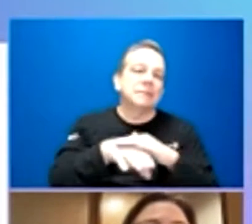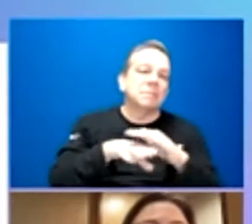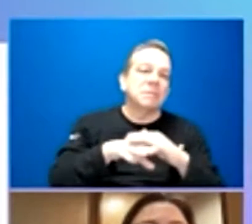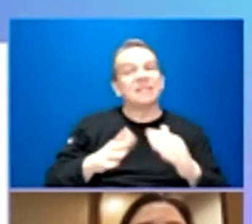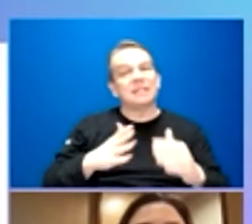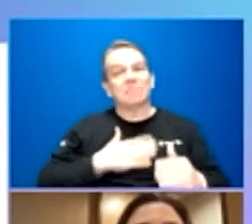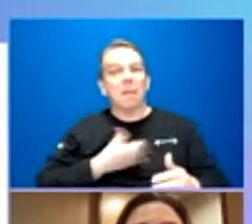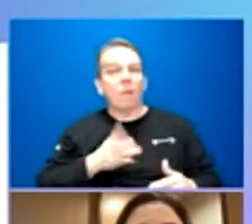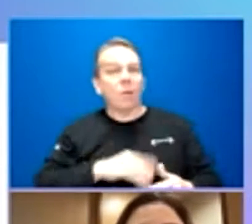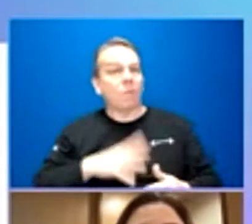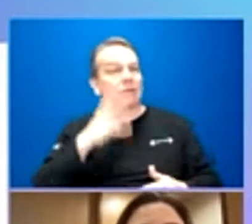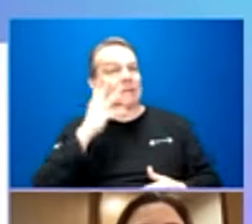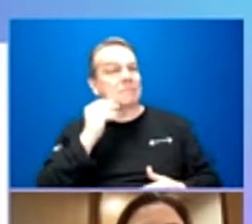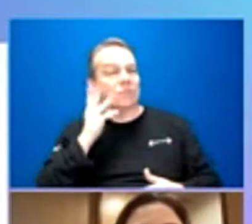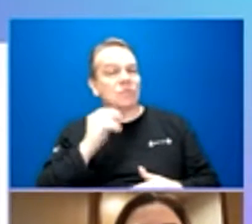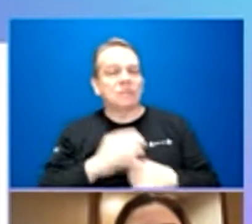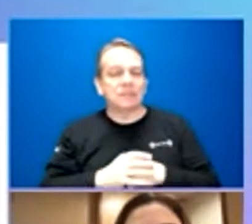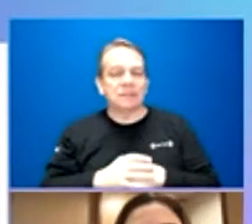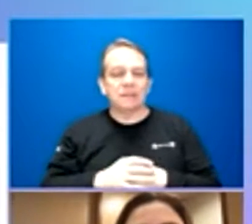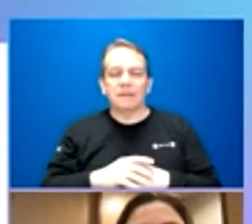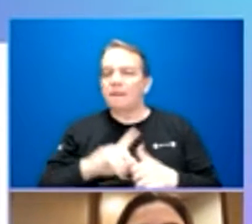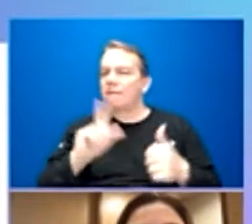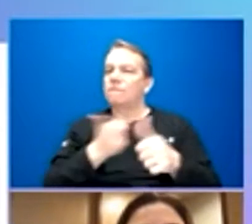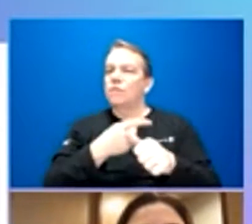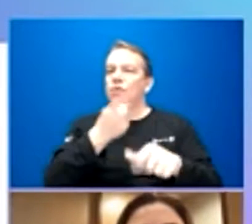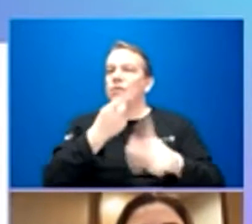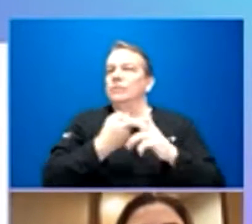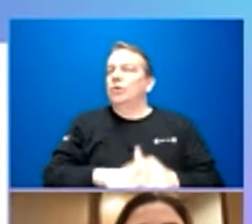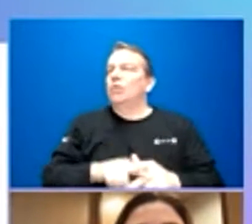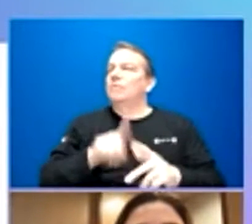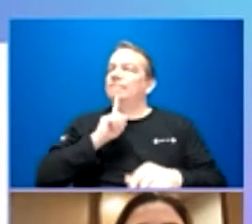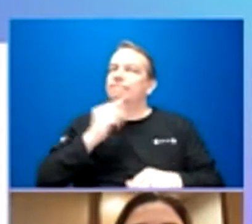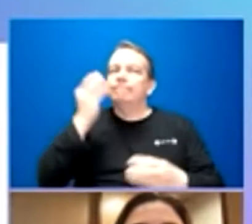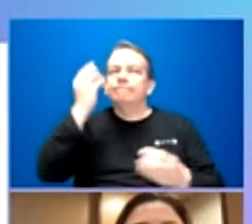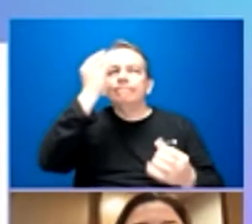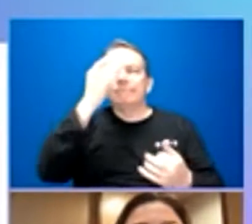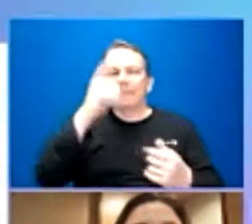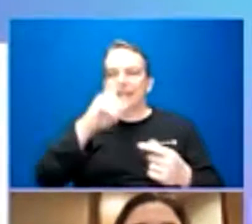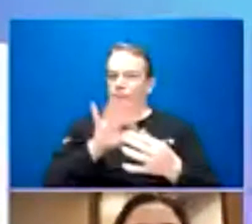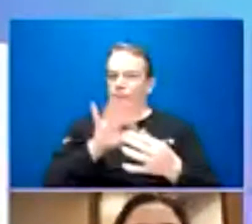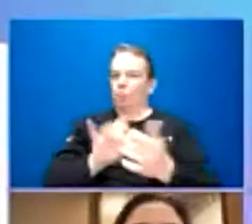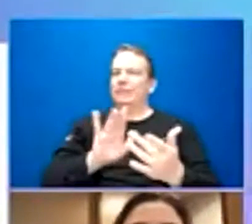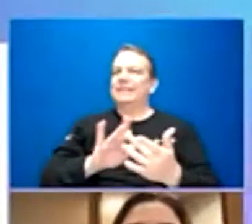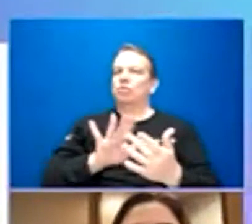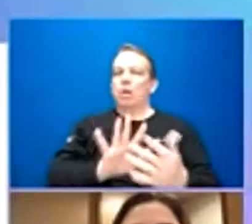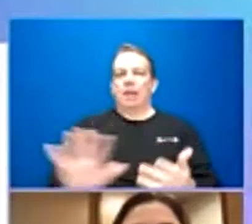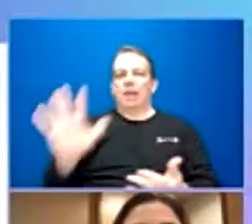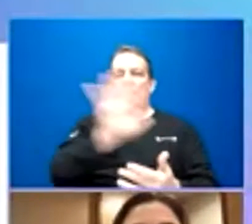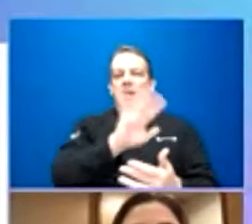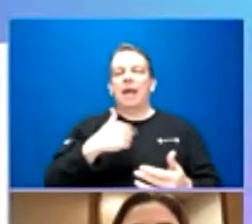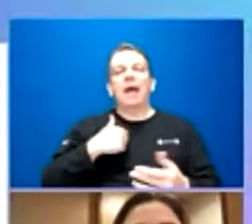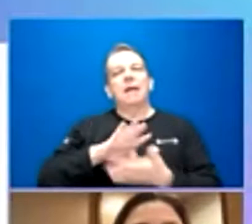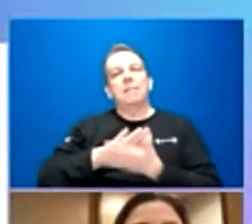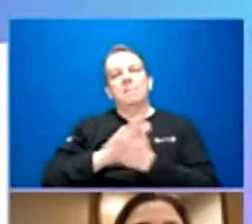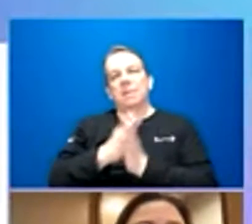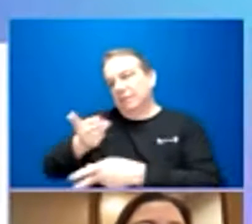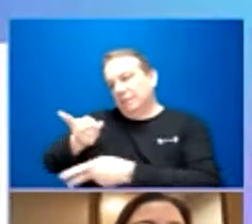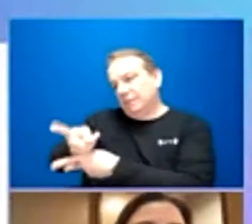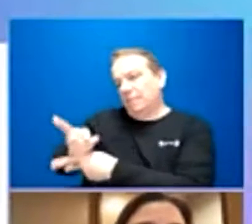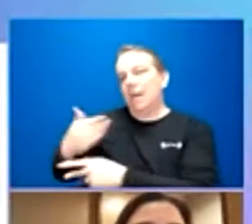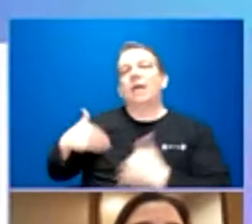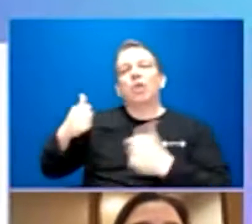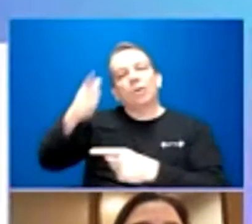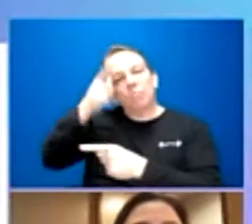one. So the first time I started to think about accessibility in a digital context was when I became a carer for my younger brother who